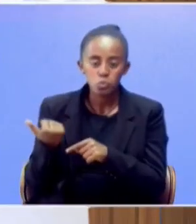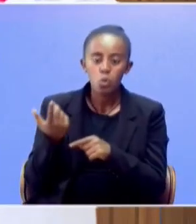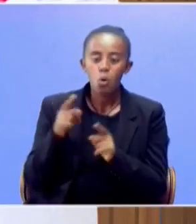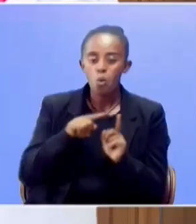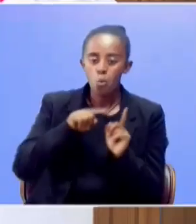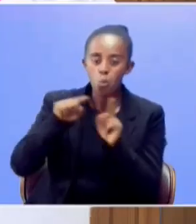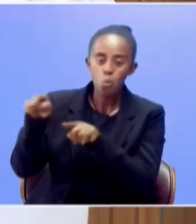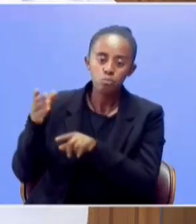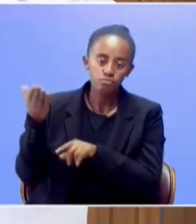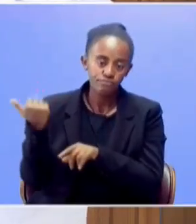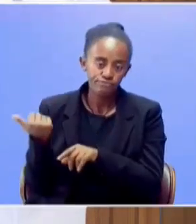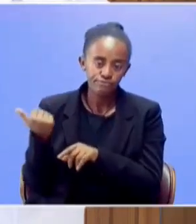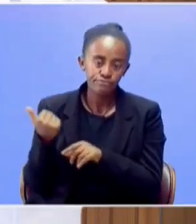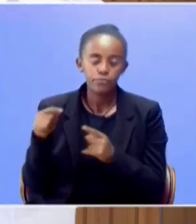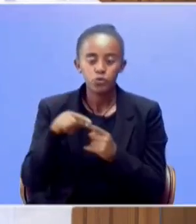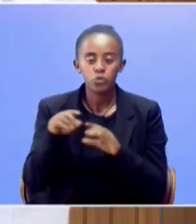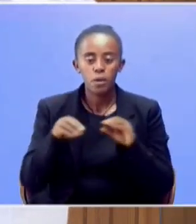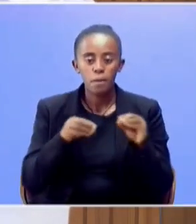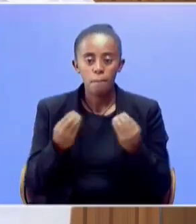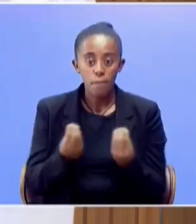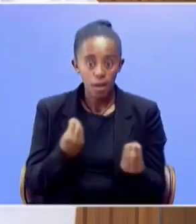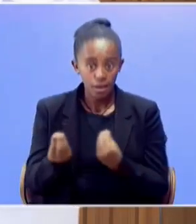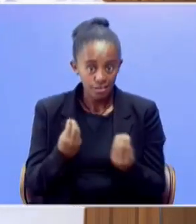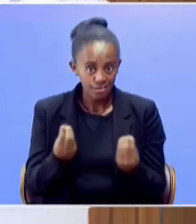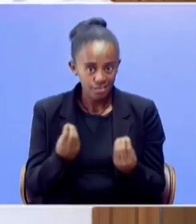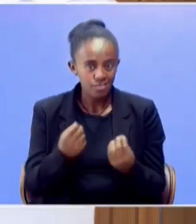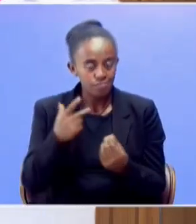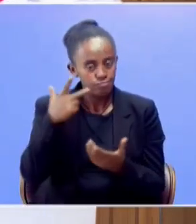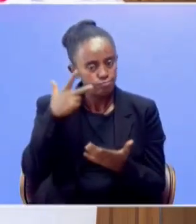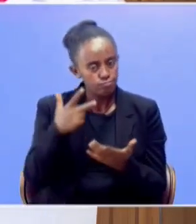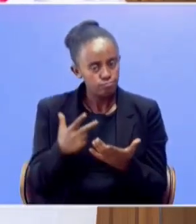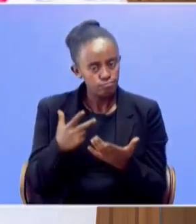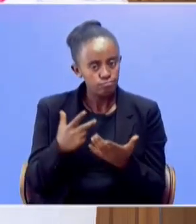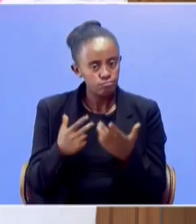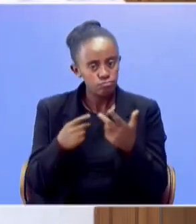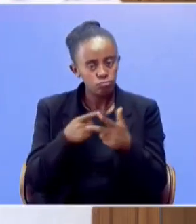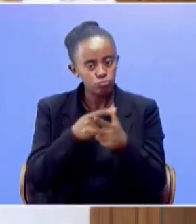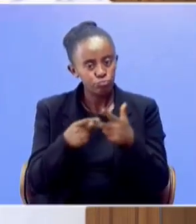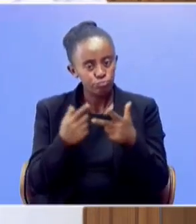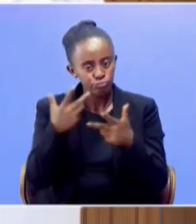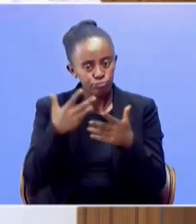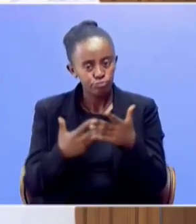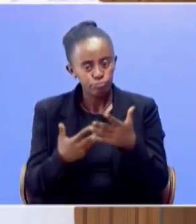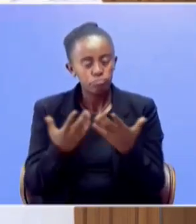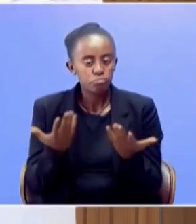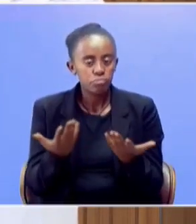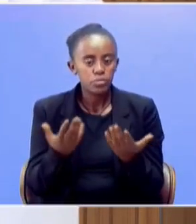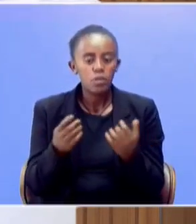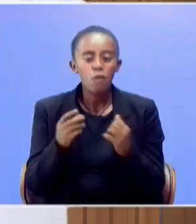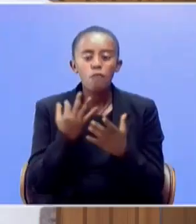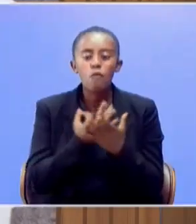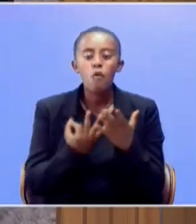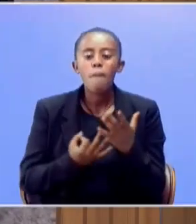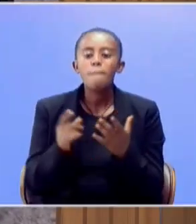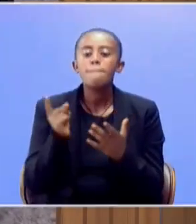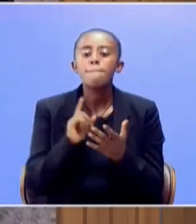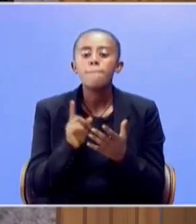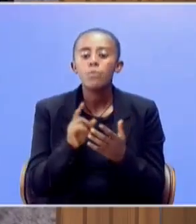market. When we see these three sentences, what form do we use?